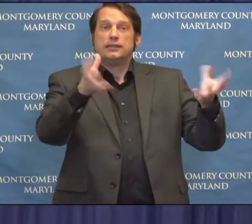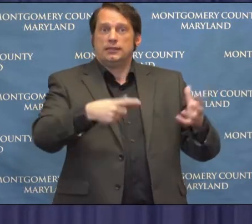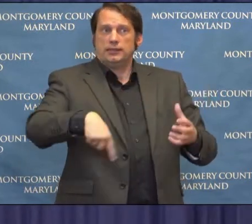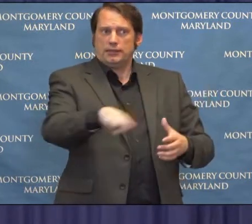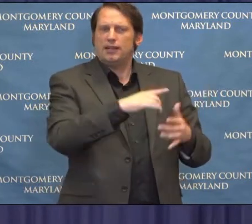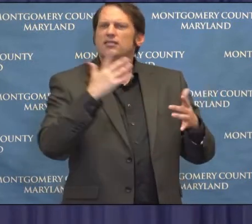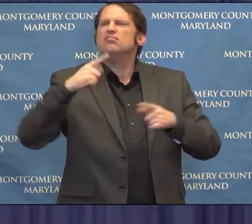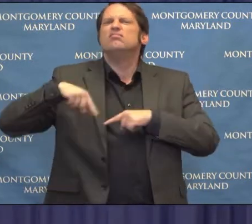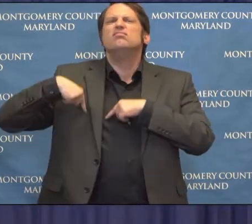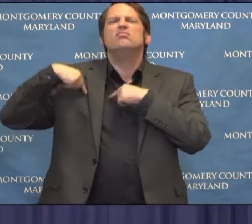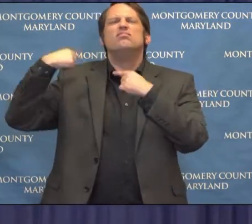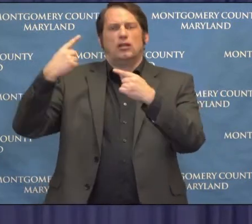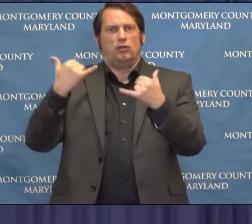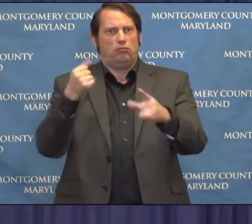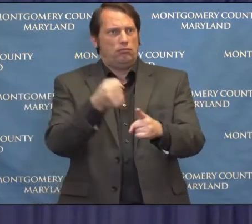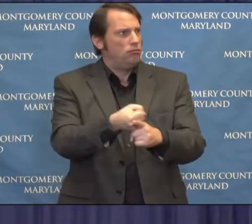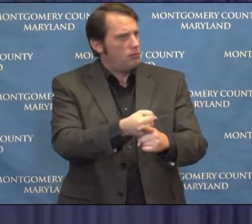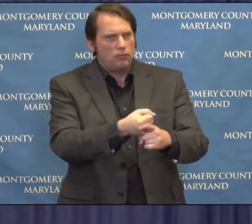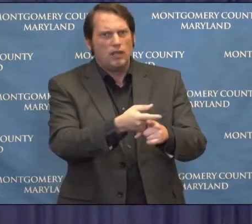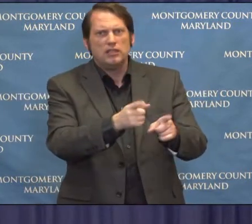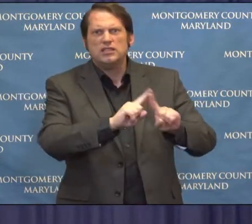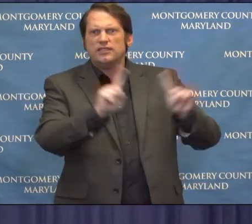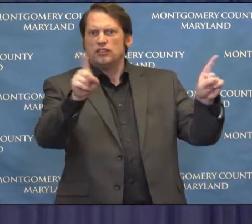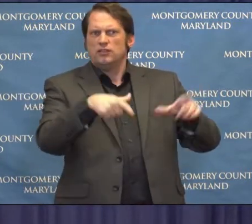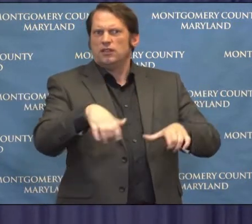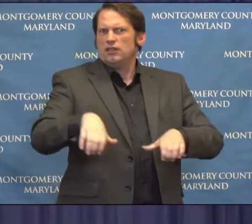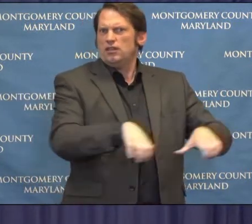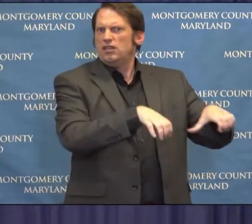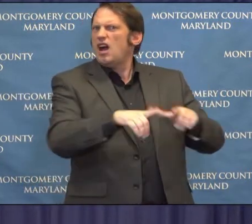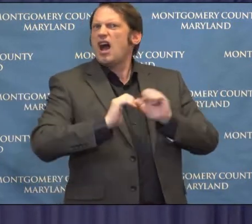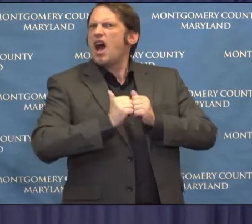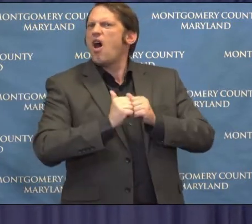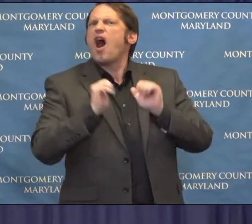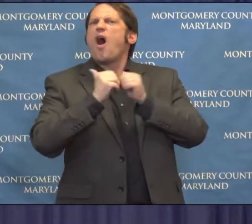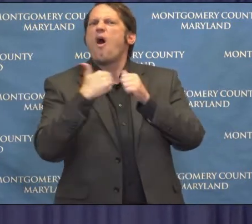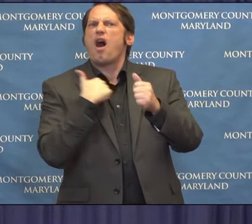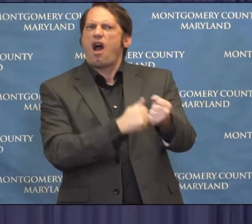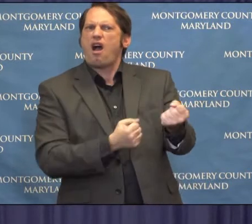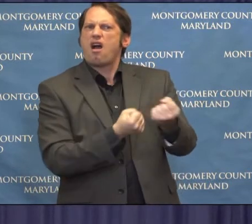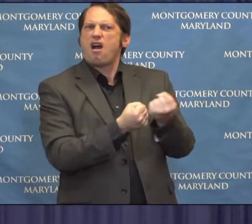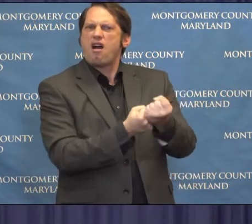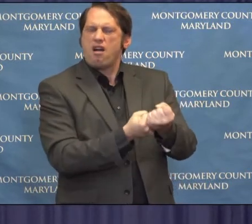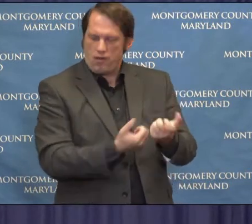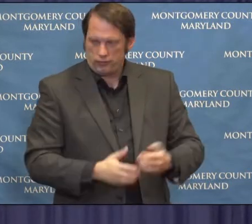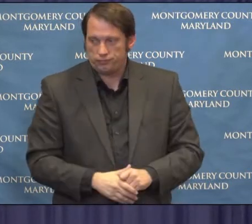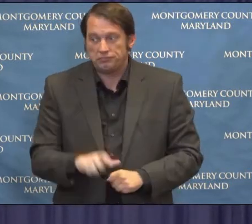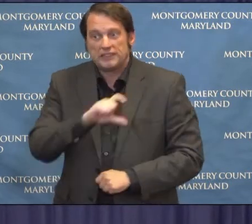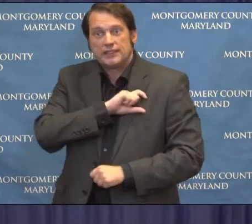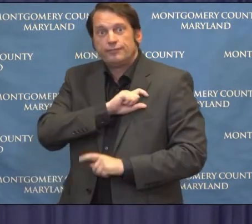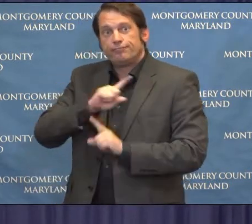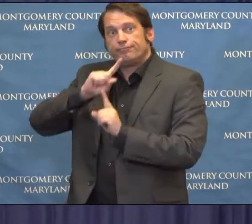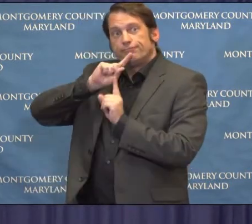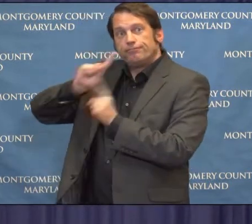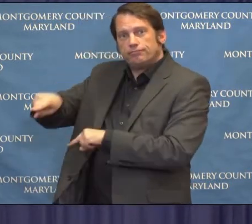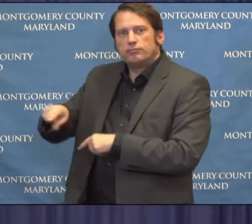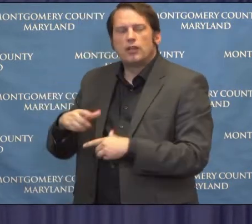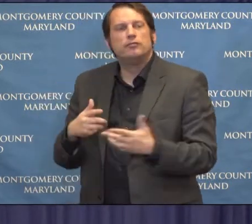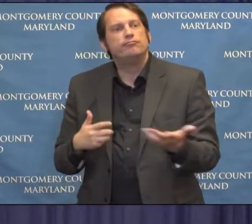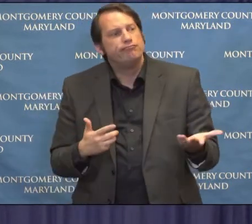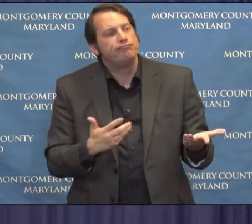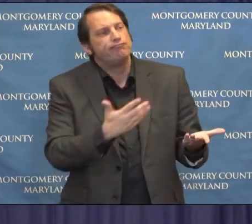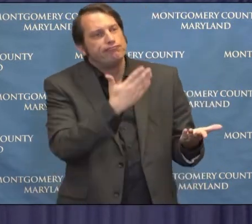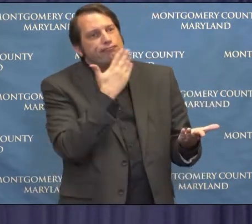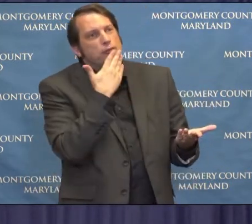help? Yes, so again, thank you for that. So yes, our calls